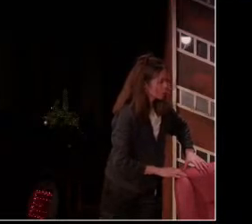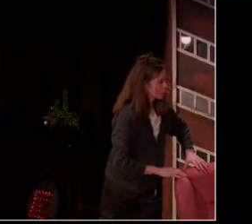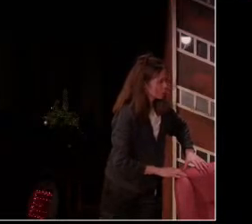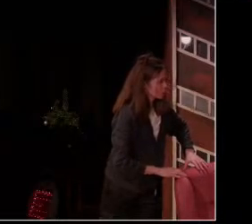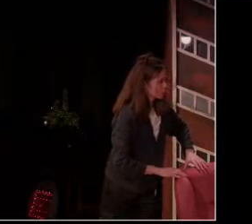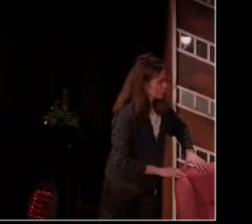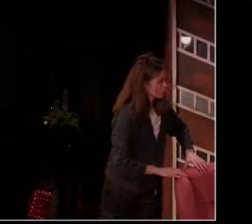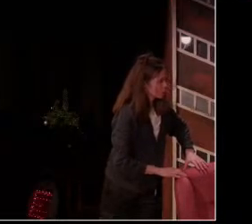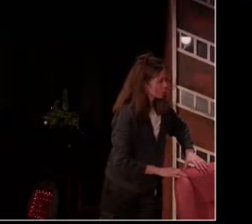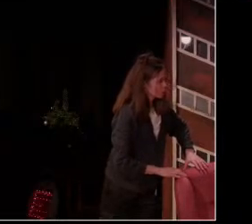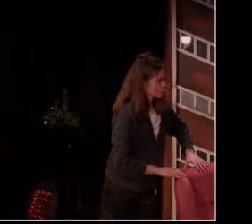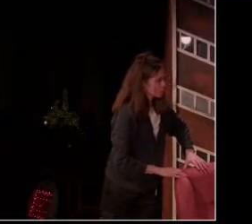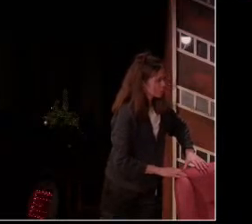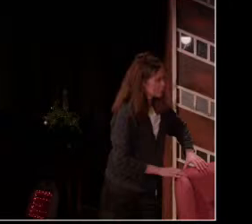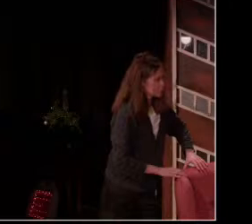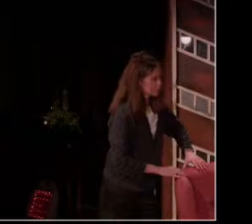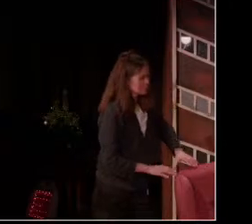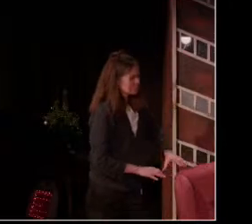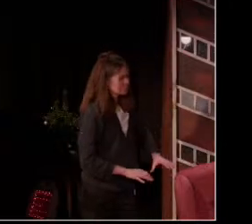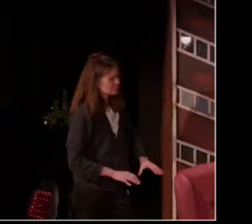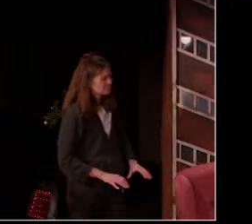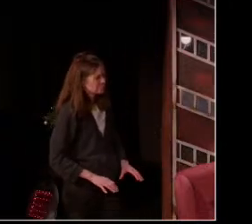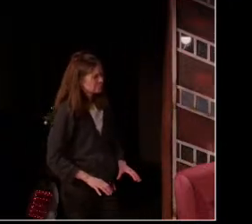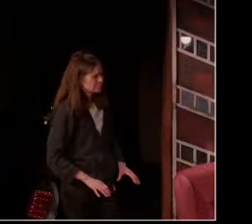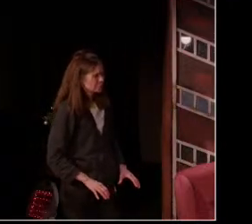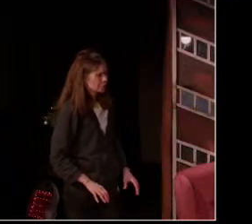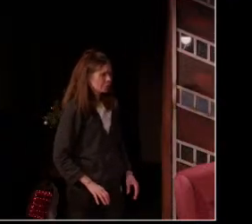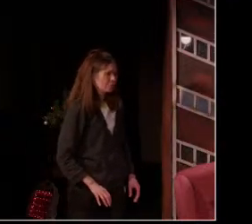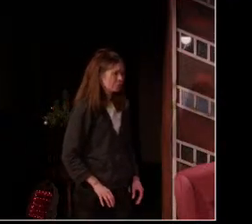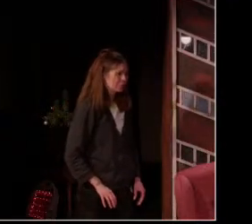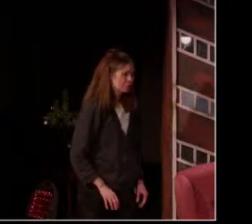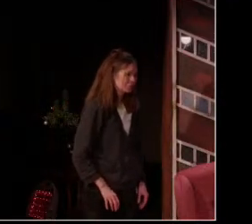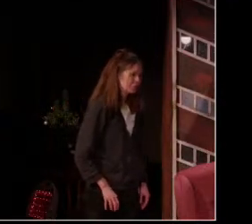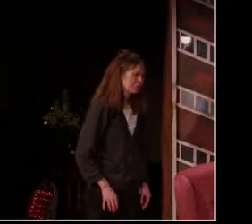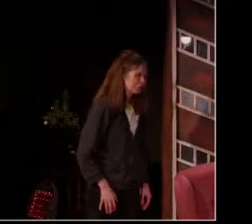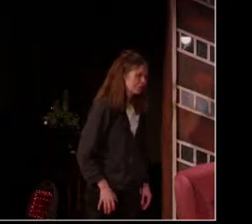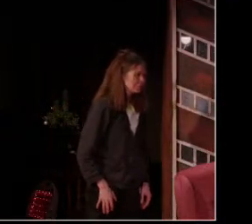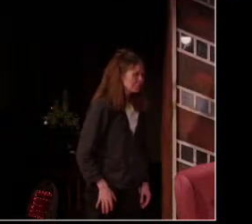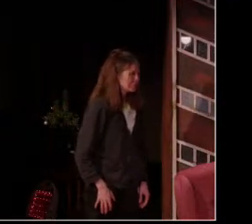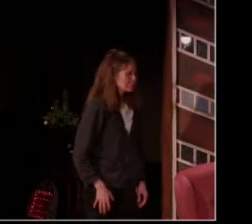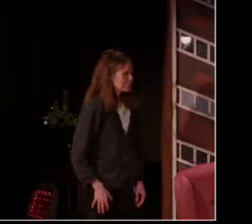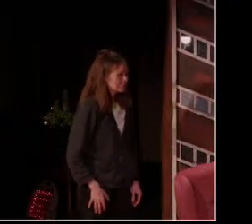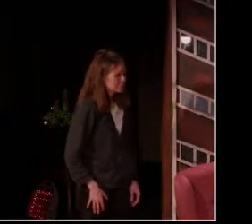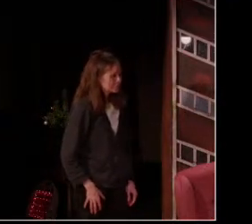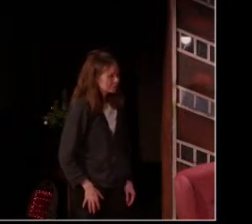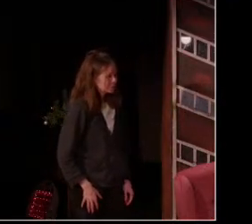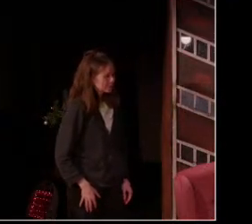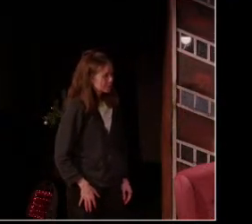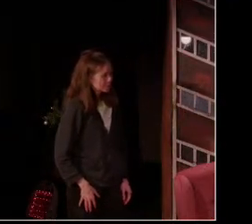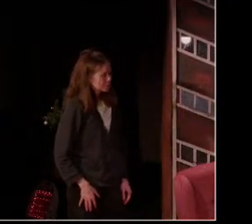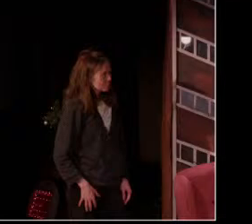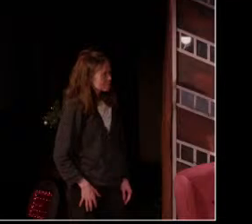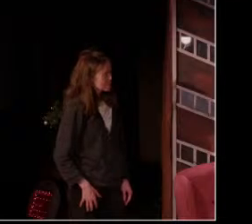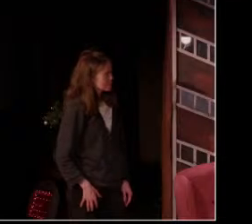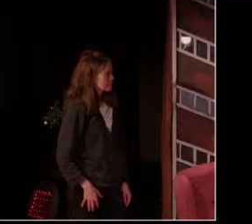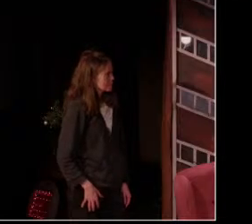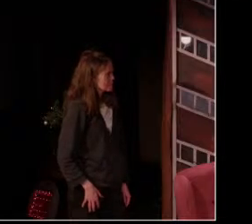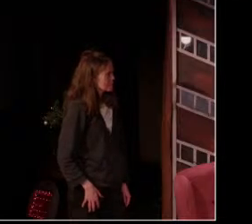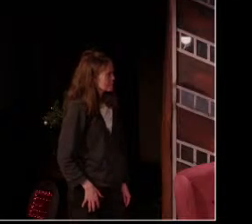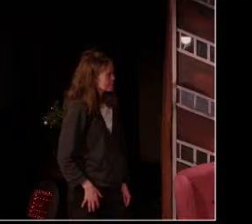Your beautiful boy is dead. No! No! No! No! Mama!